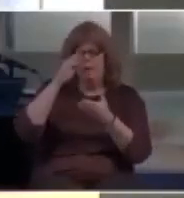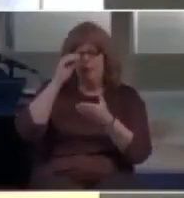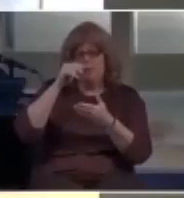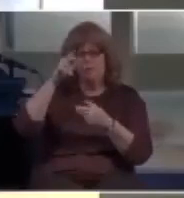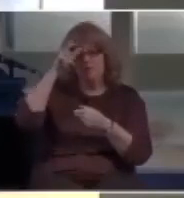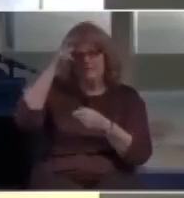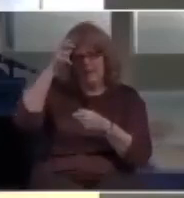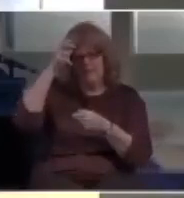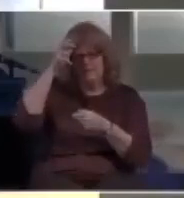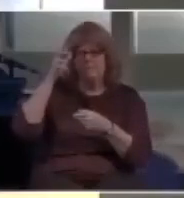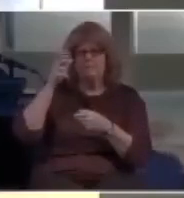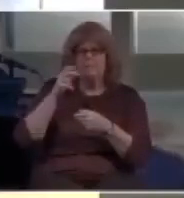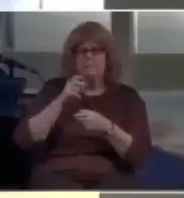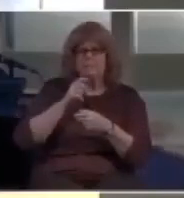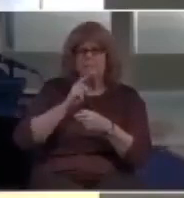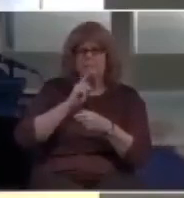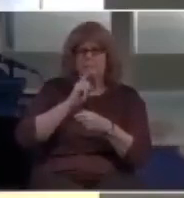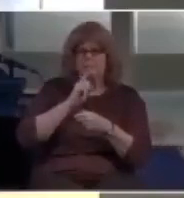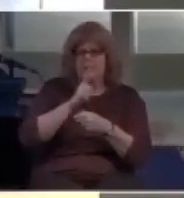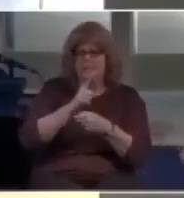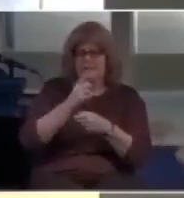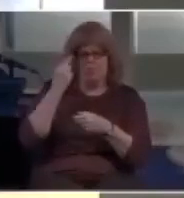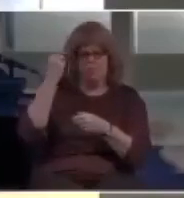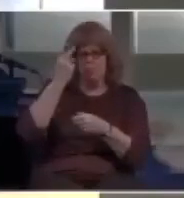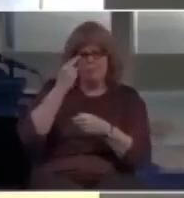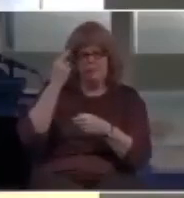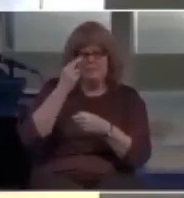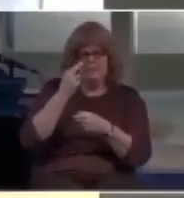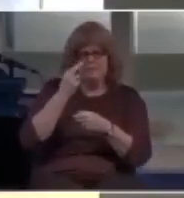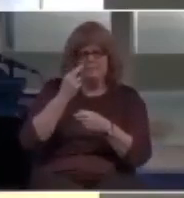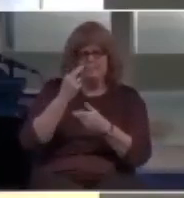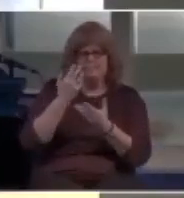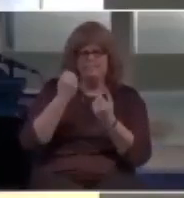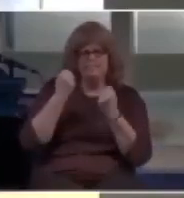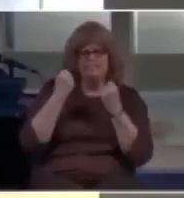Satan is the cause of much of